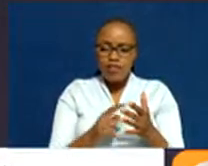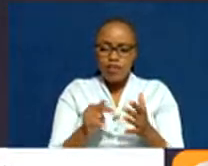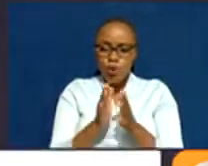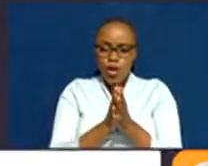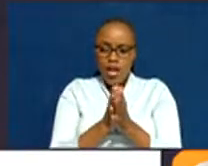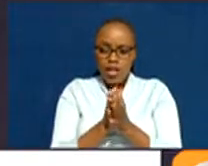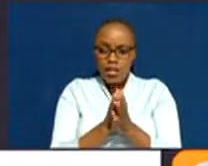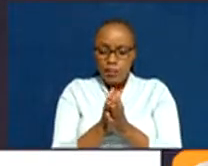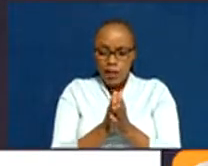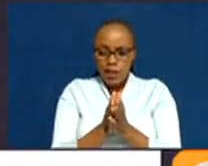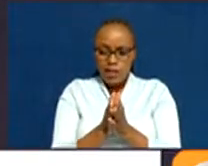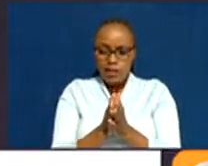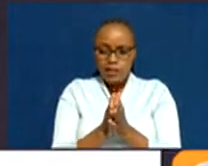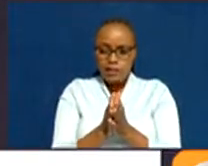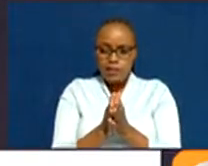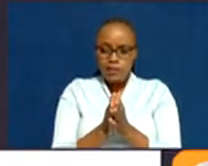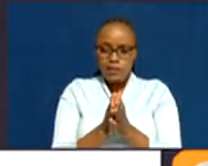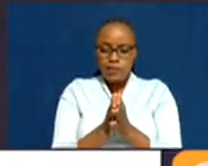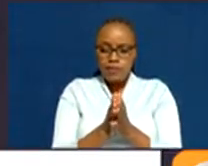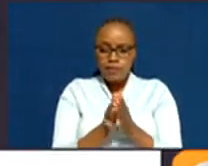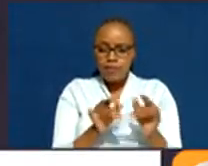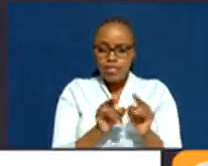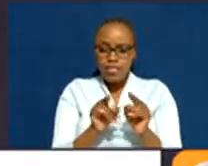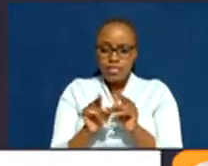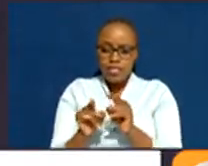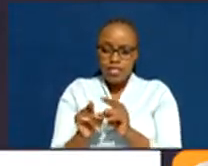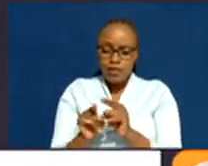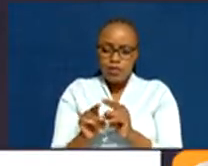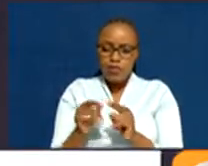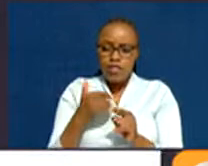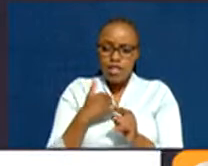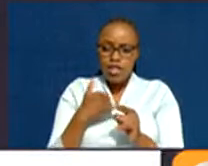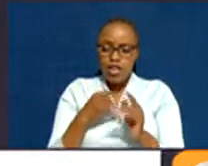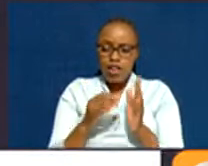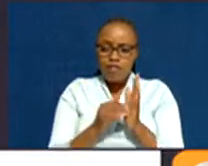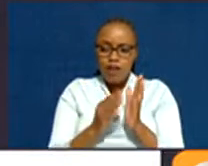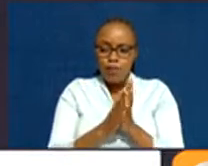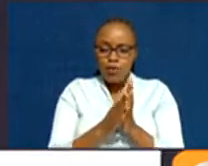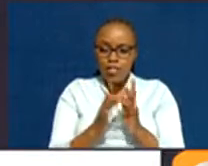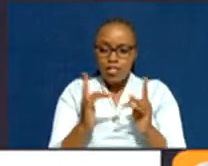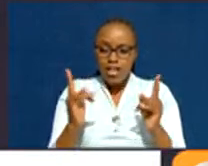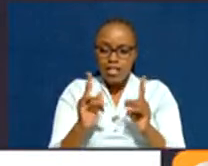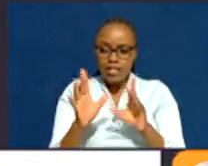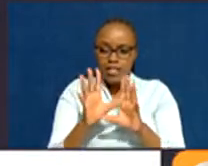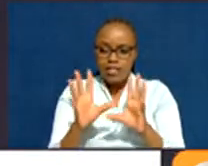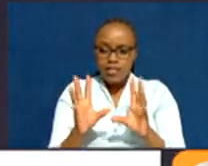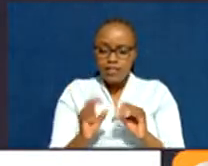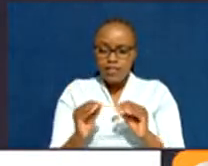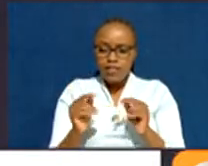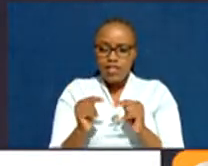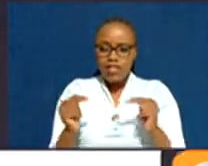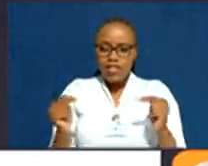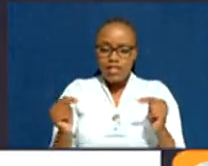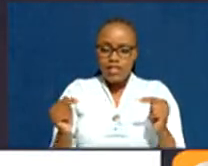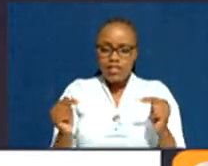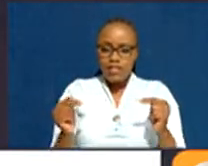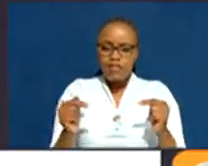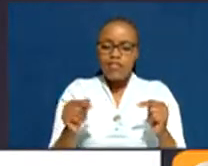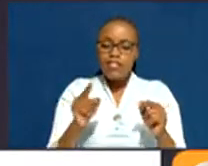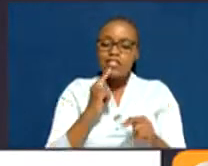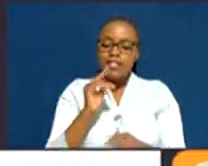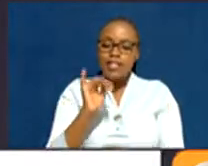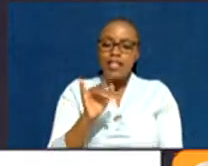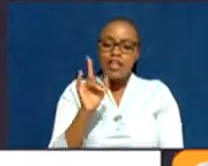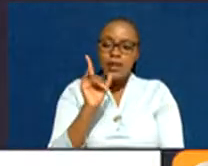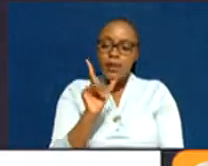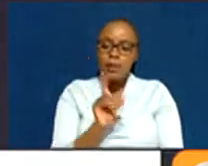prime was really, to put it very mildly, crimes against humanity. Mm. Having said